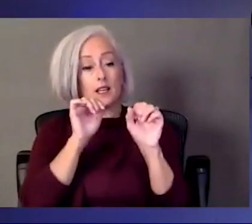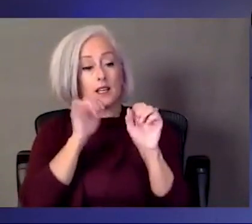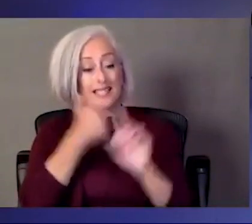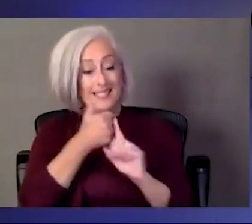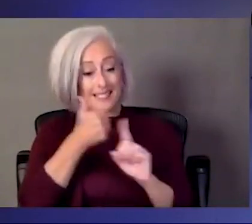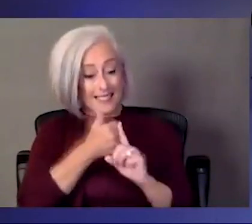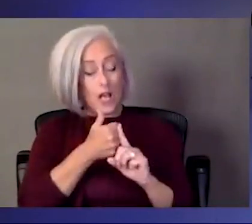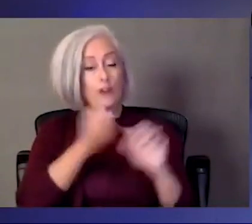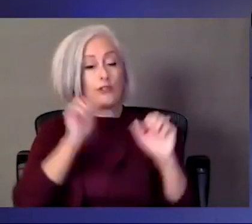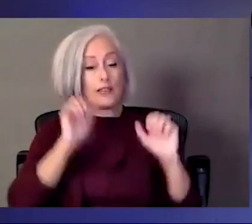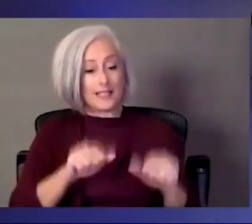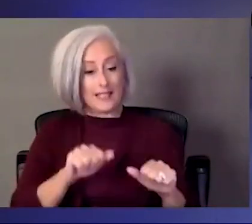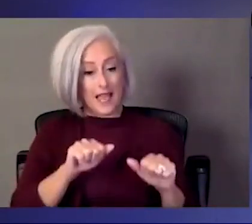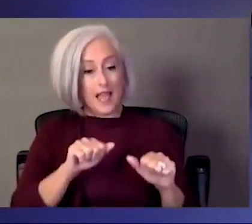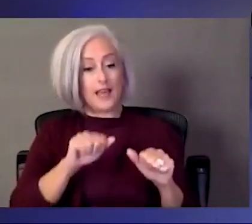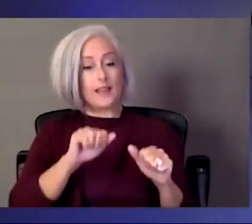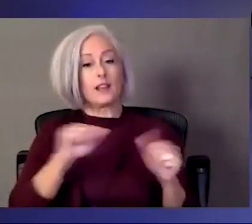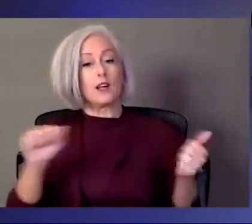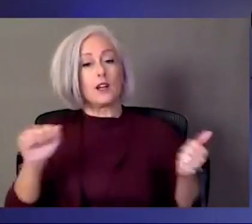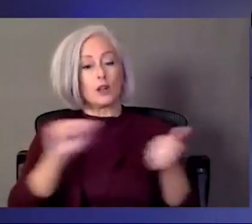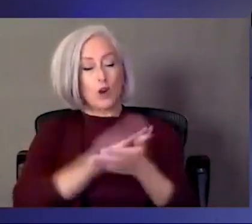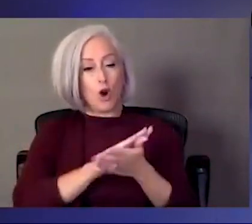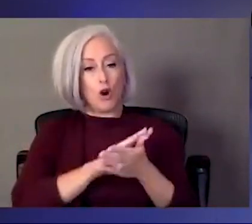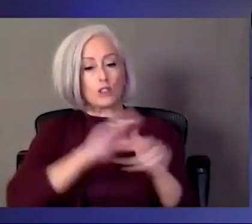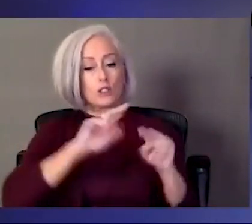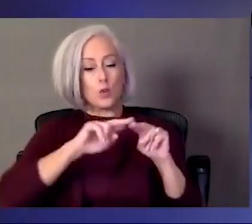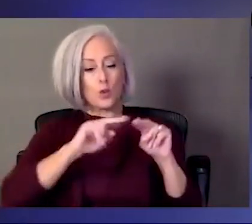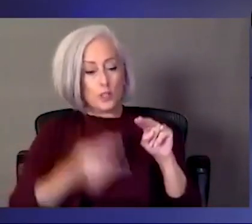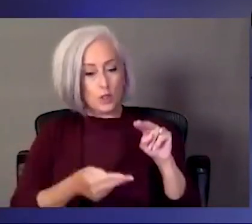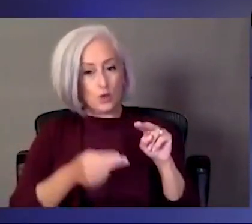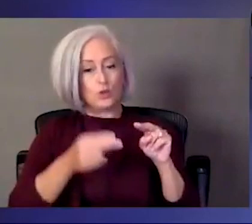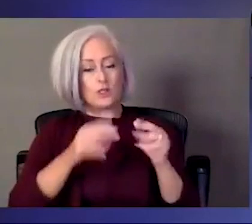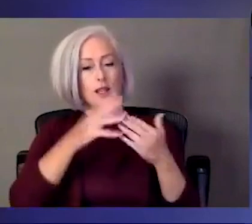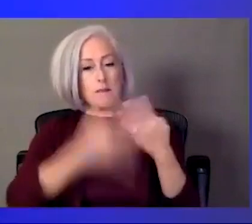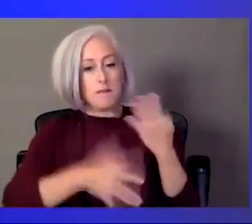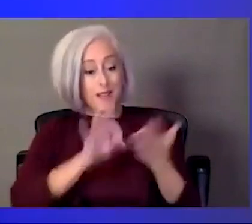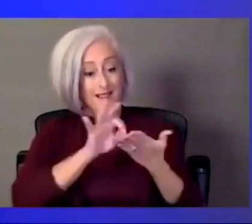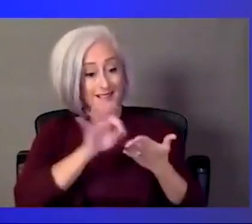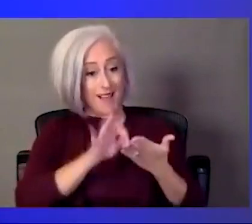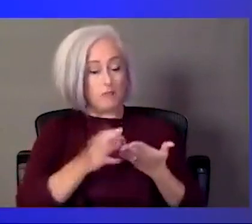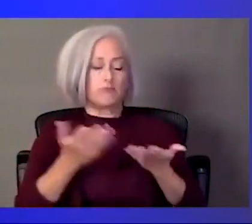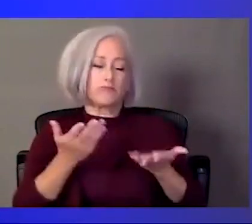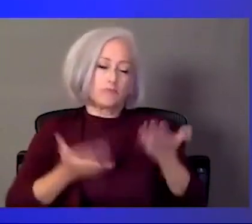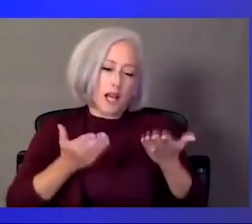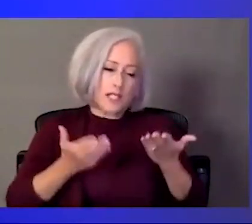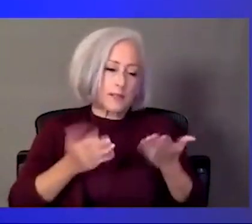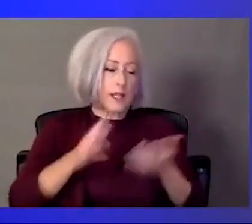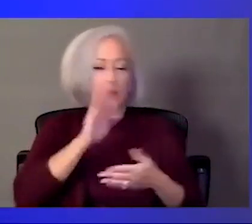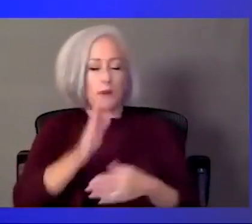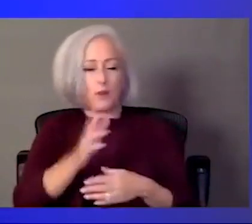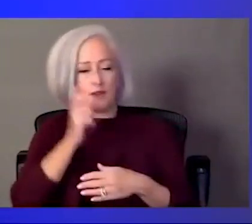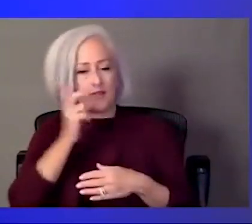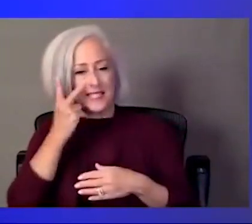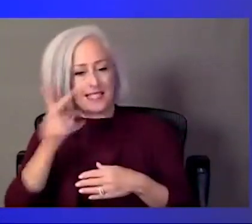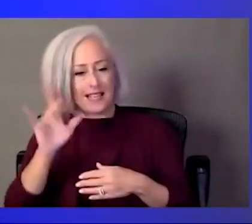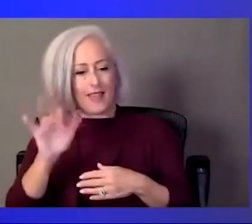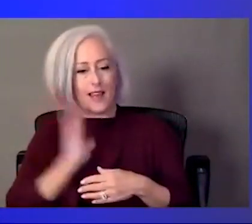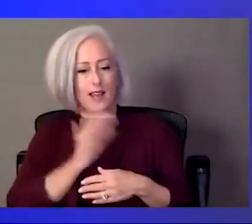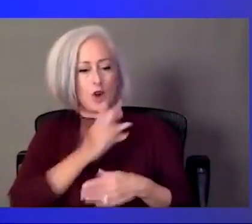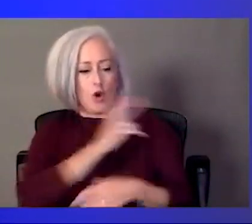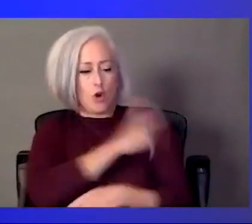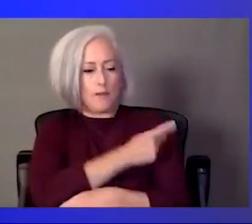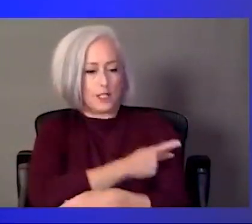bring about a decrease in blood counts? Theoretically, it's possible. We haven't seen that in our patient population, and we have a very vulnerable